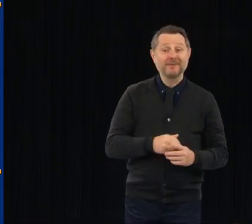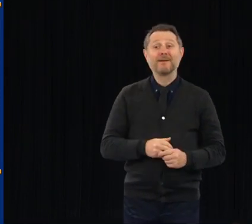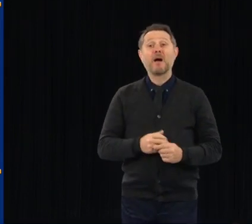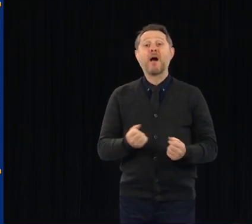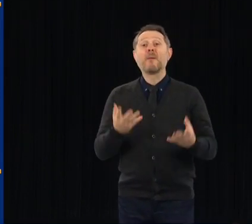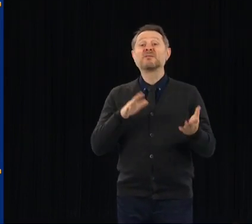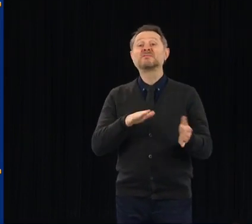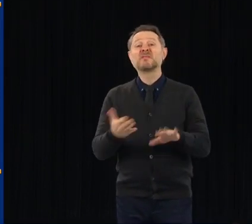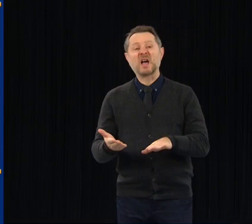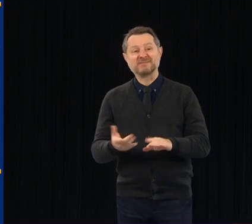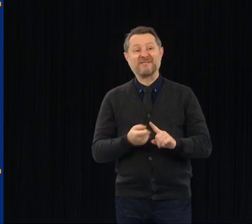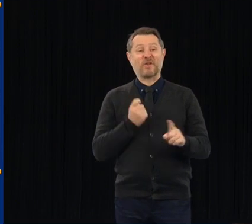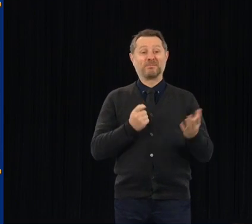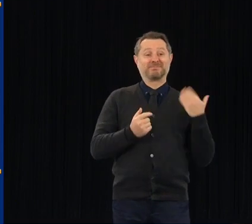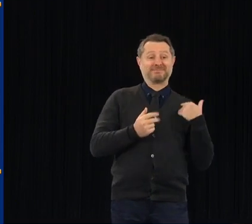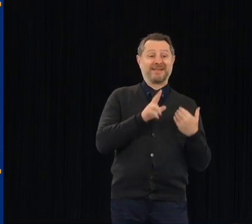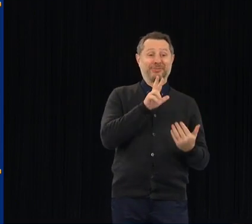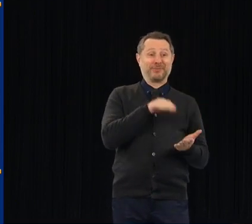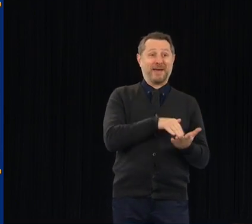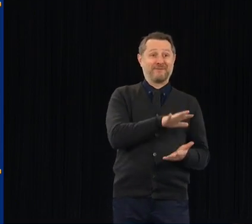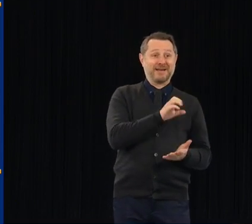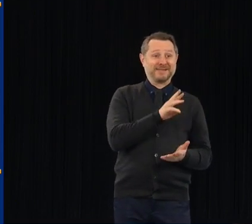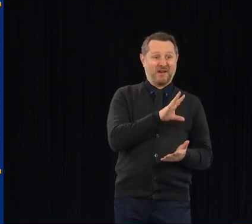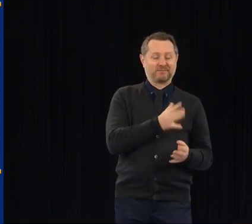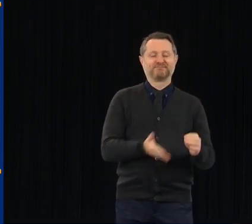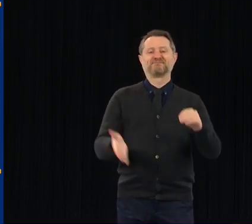bad news. It's